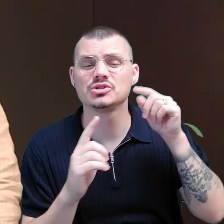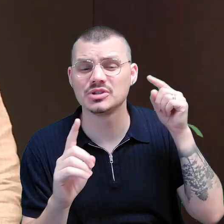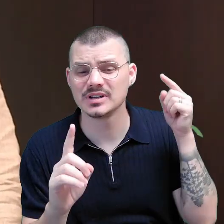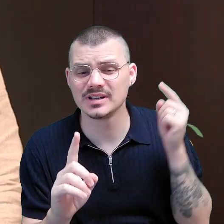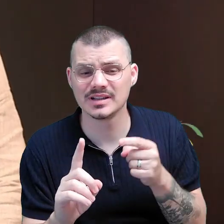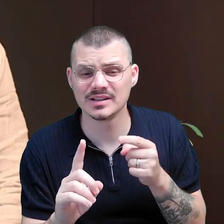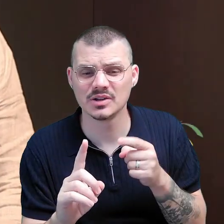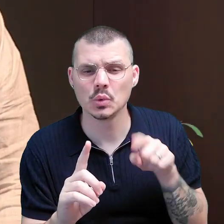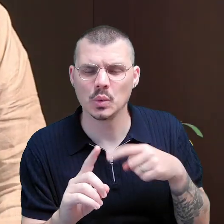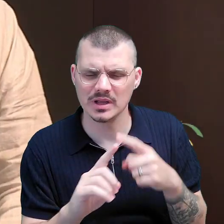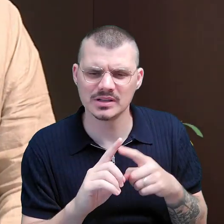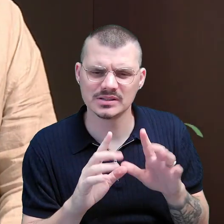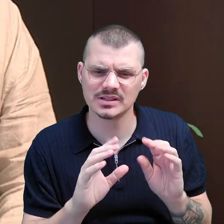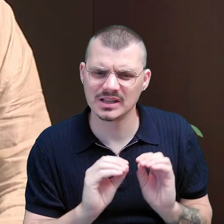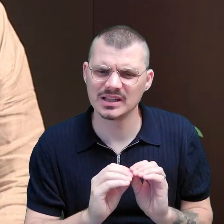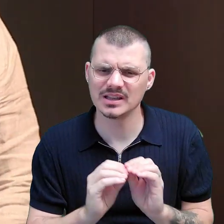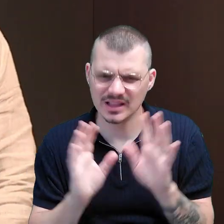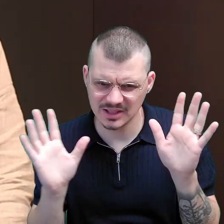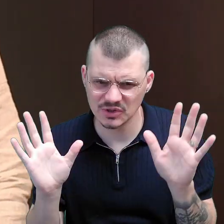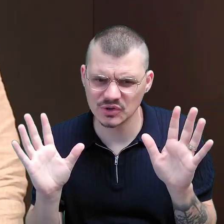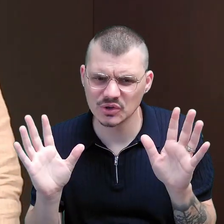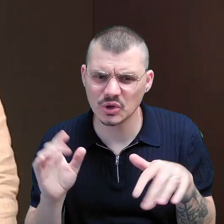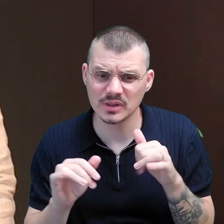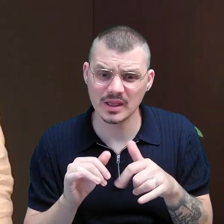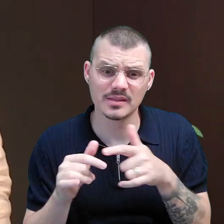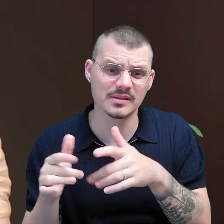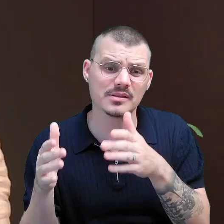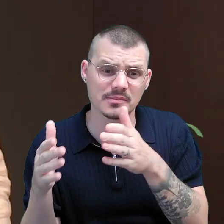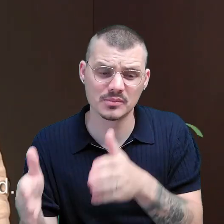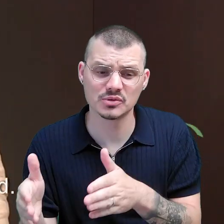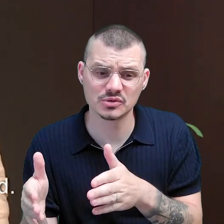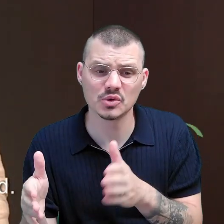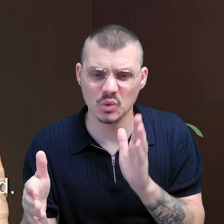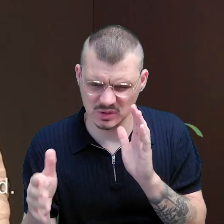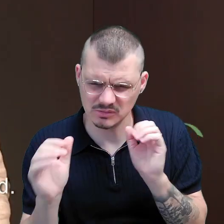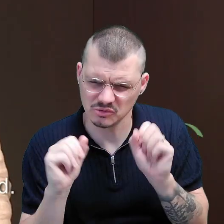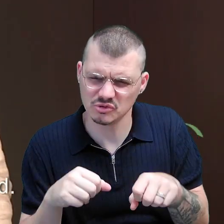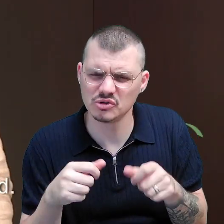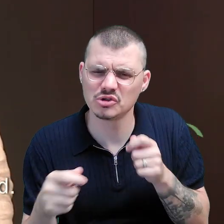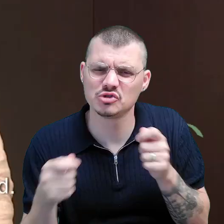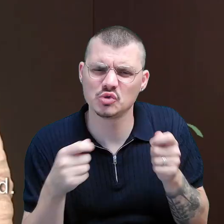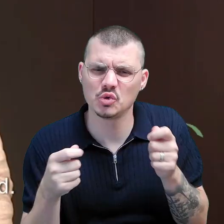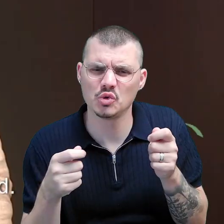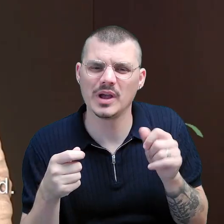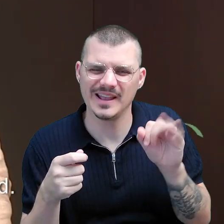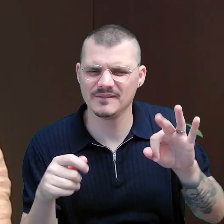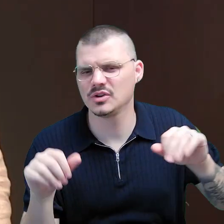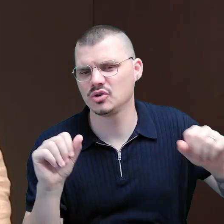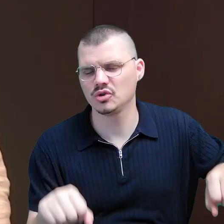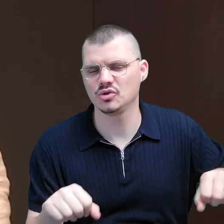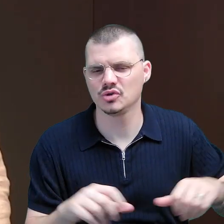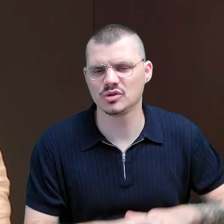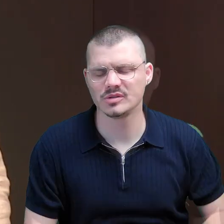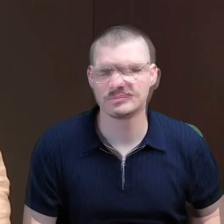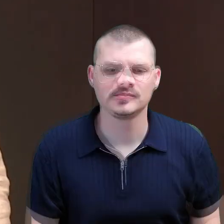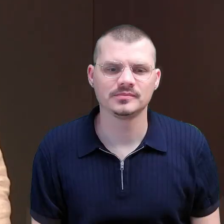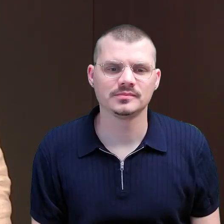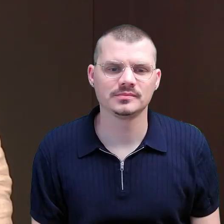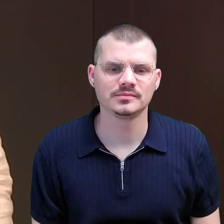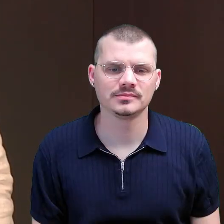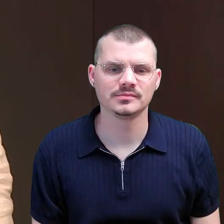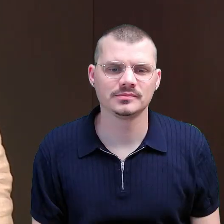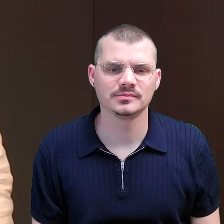especially when it's very clear that the person would control the condition if they could.